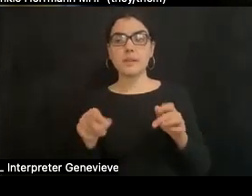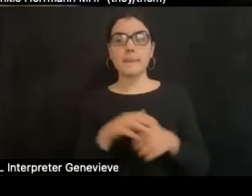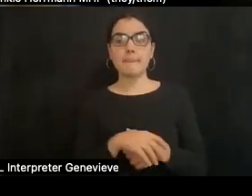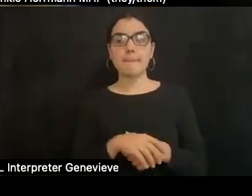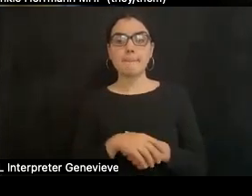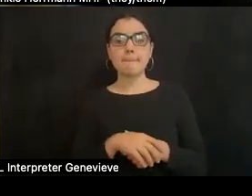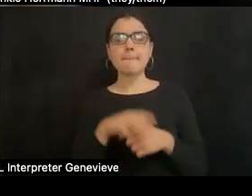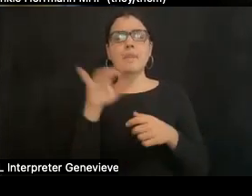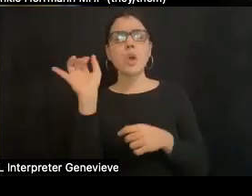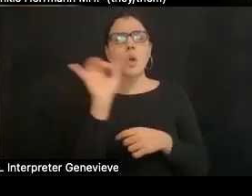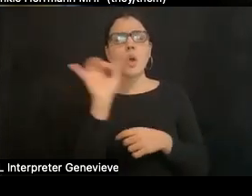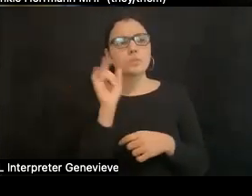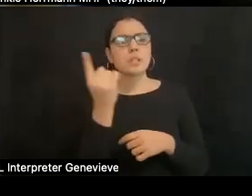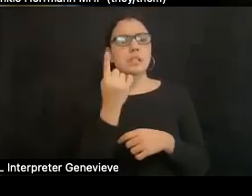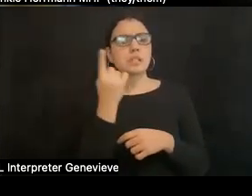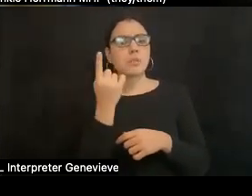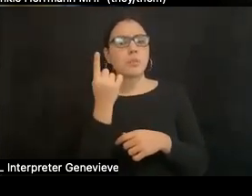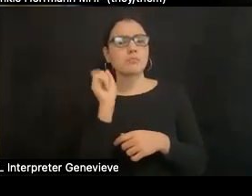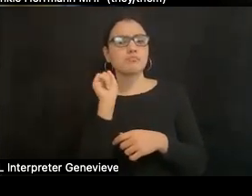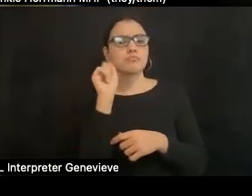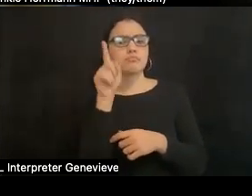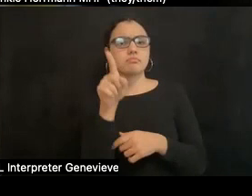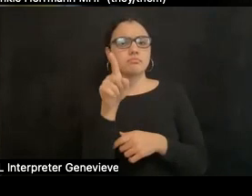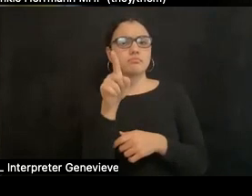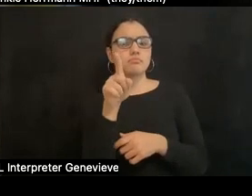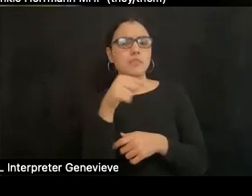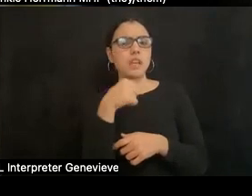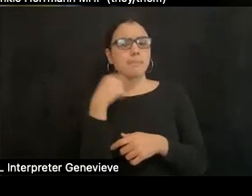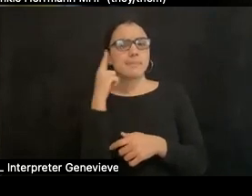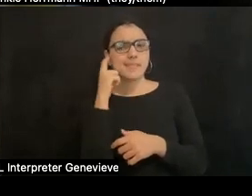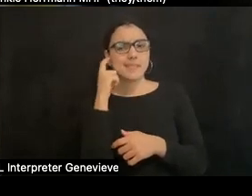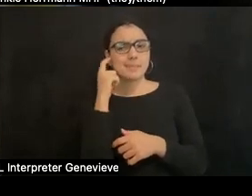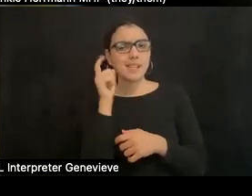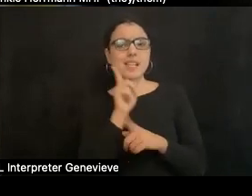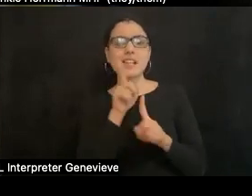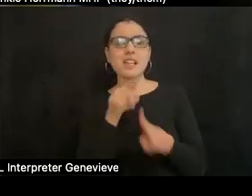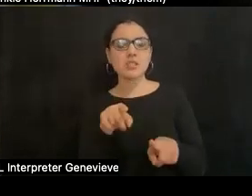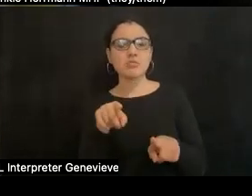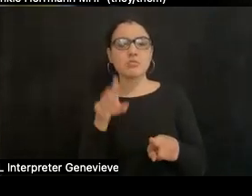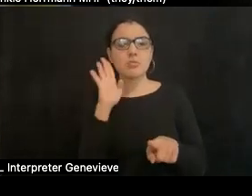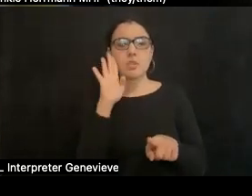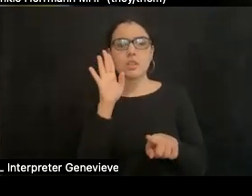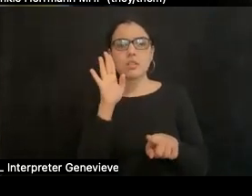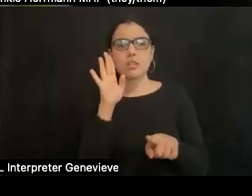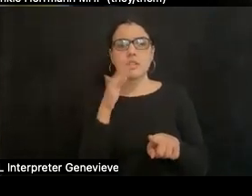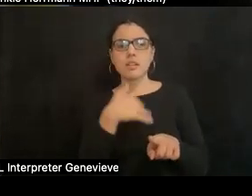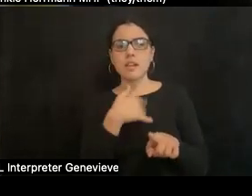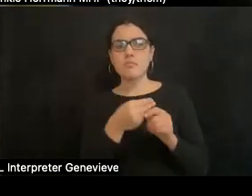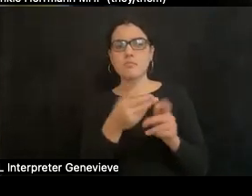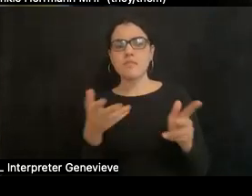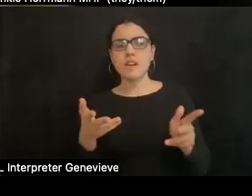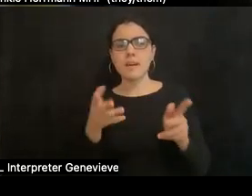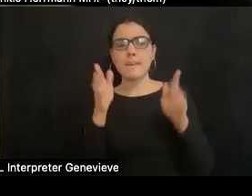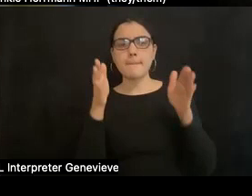There was also a question, which I suspect the answer is going, and I provided the person with the